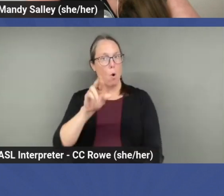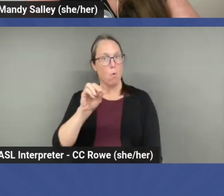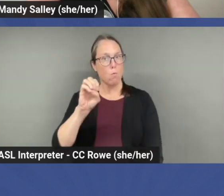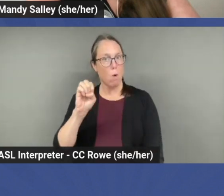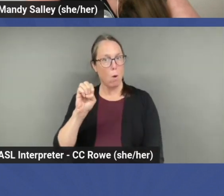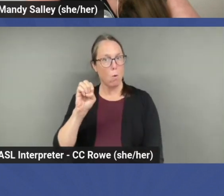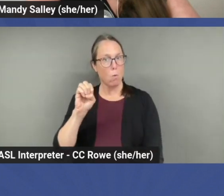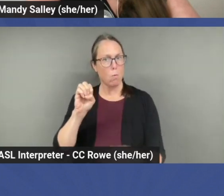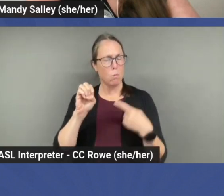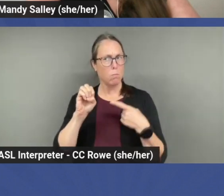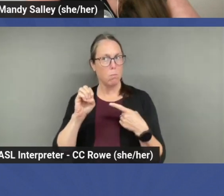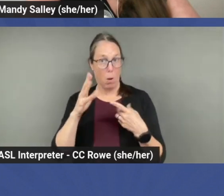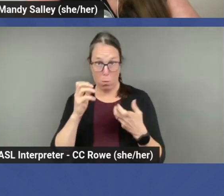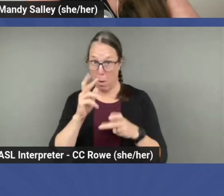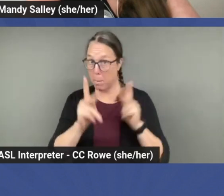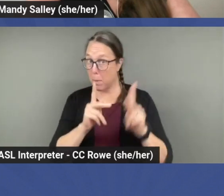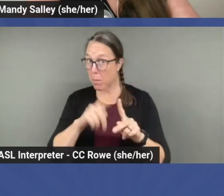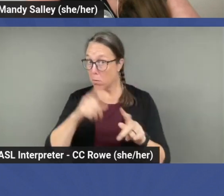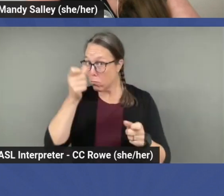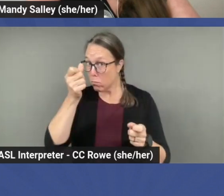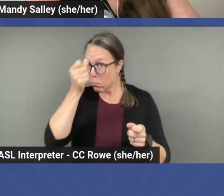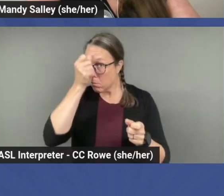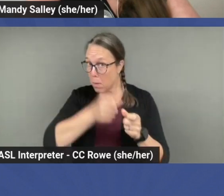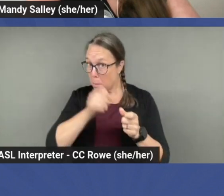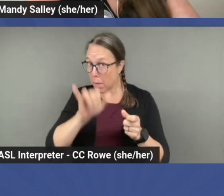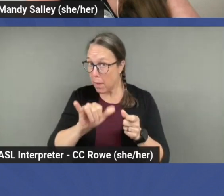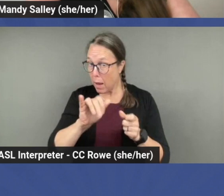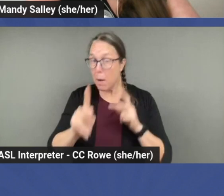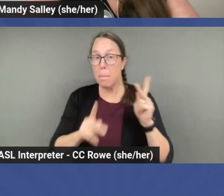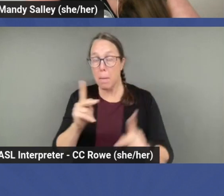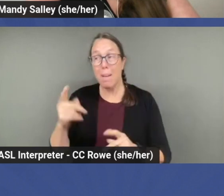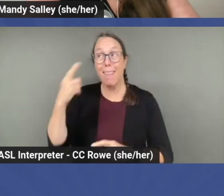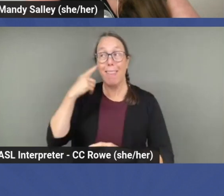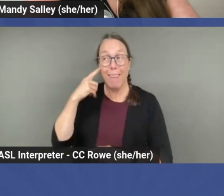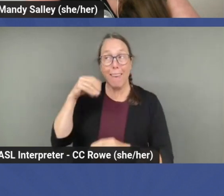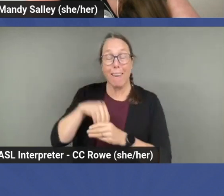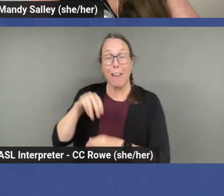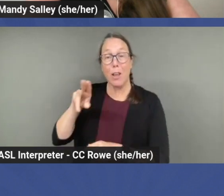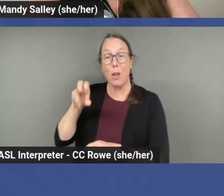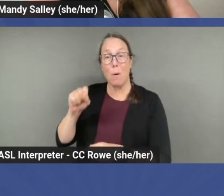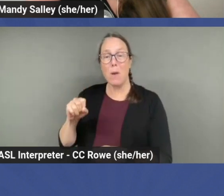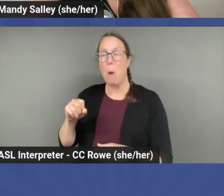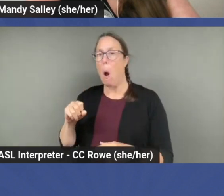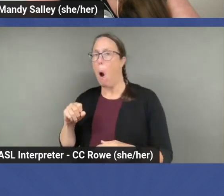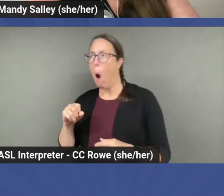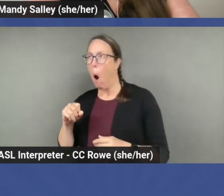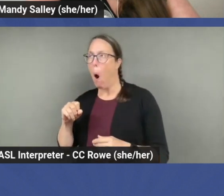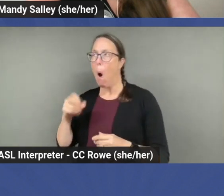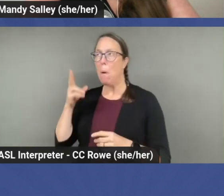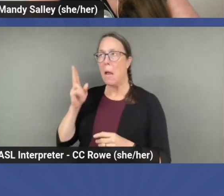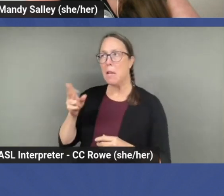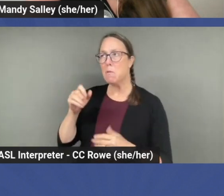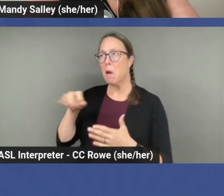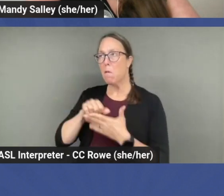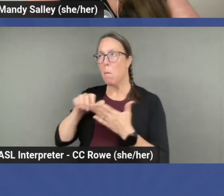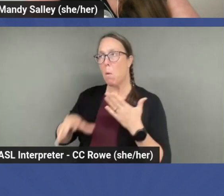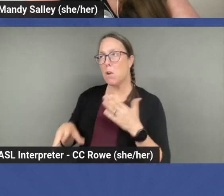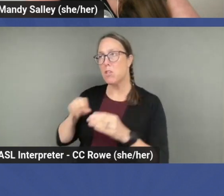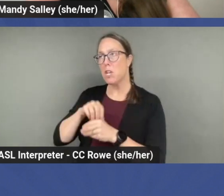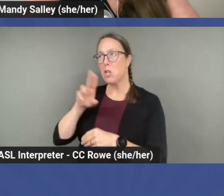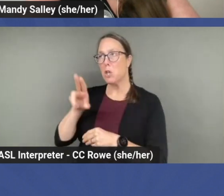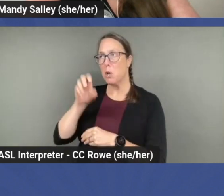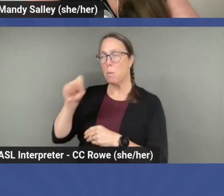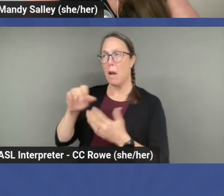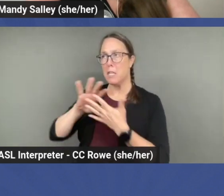that's something that I always want people to remember. Like, a lot of folks in the United States have kind of a warped history of abortion in the United States because